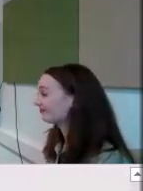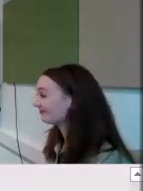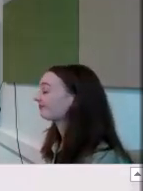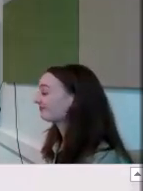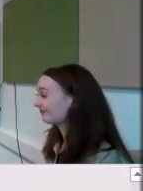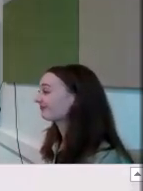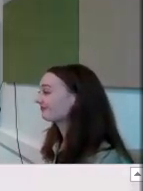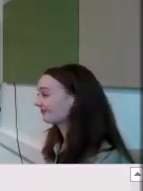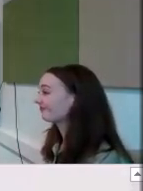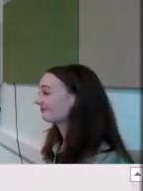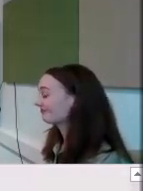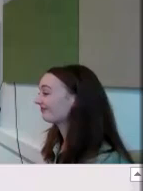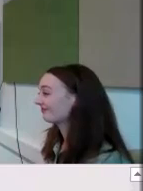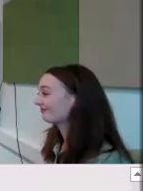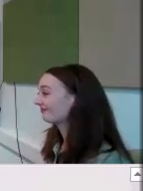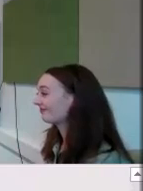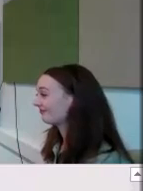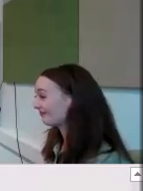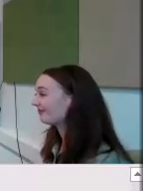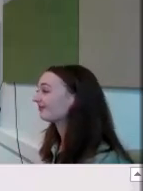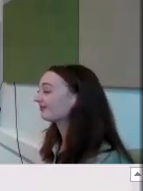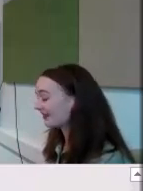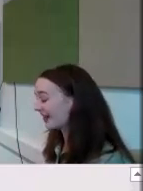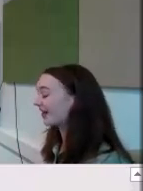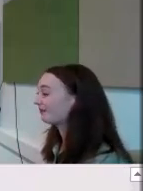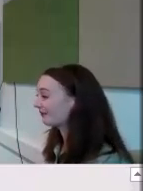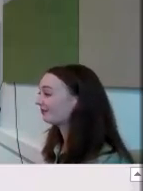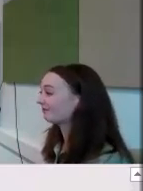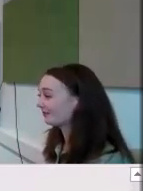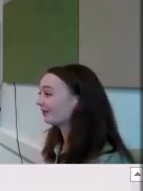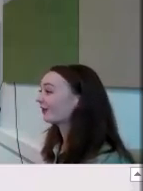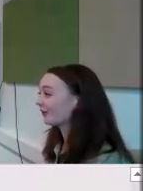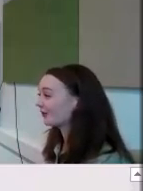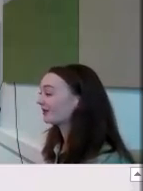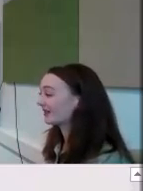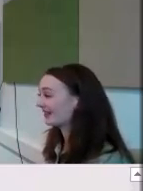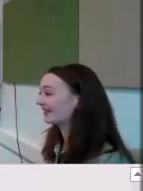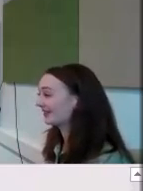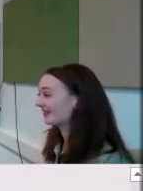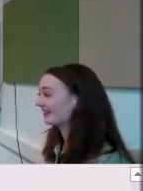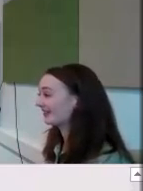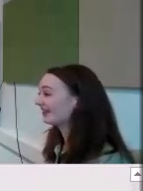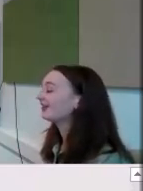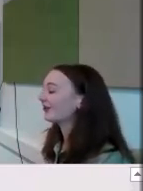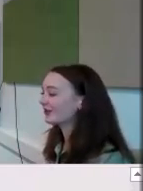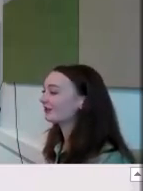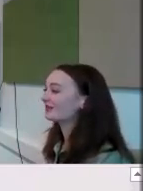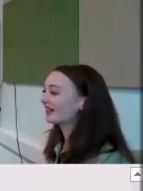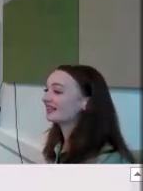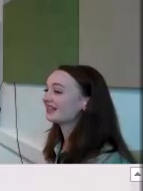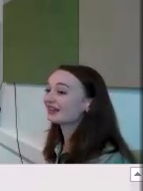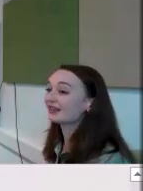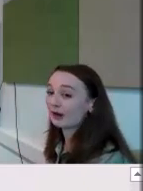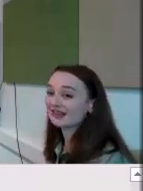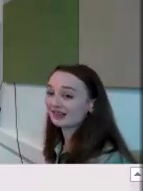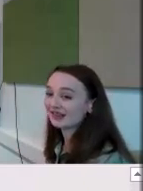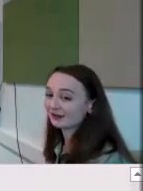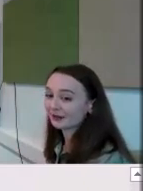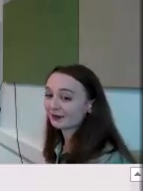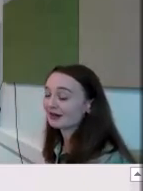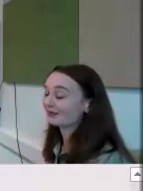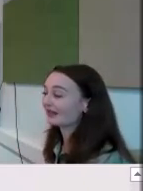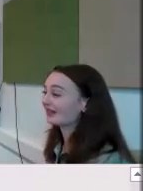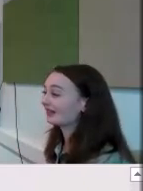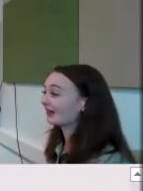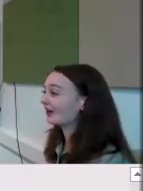in their job. I've seen too many people. Yeah, 100%. 100%, yeah. The waiting